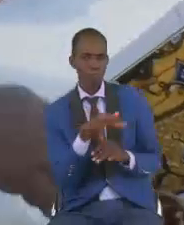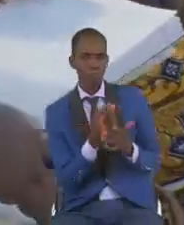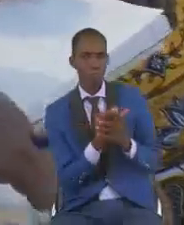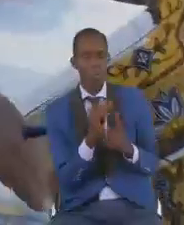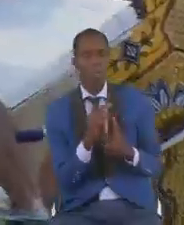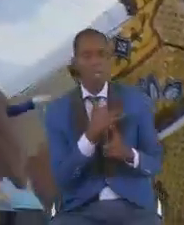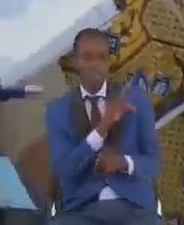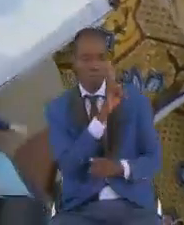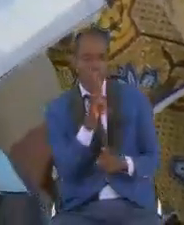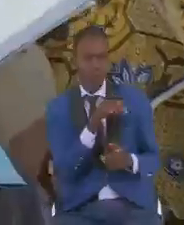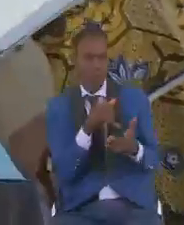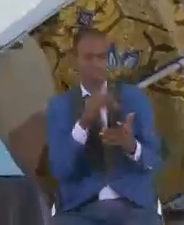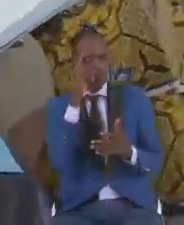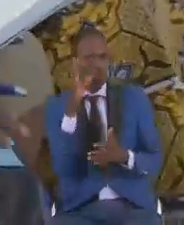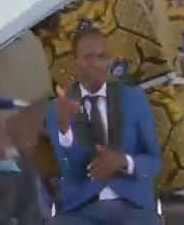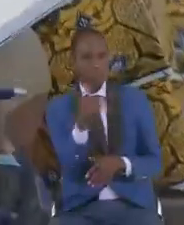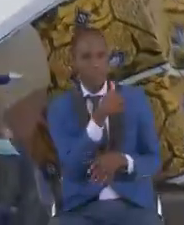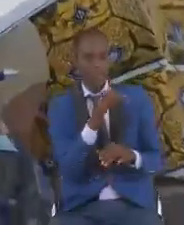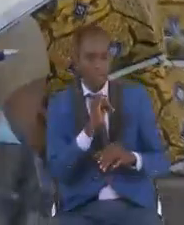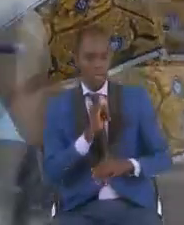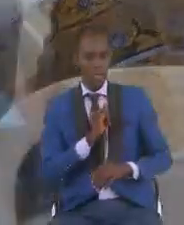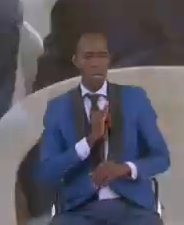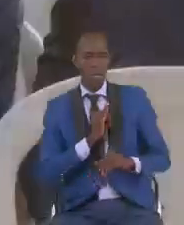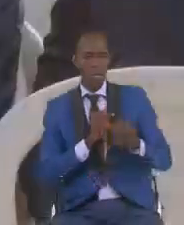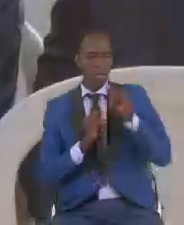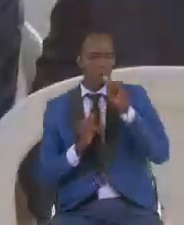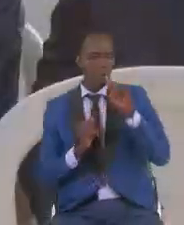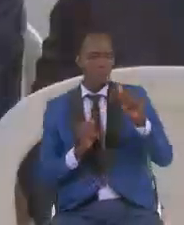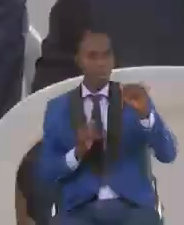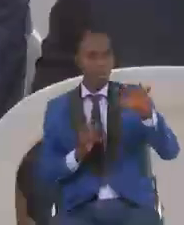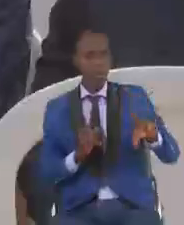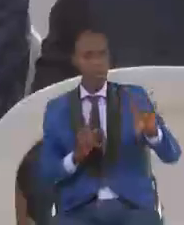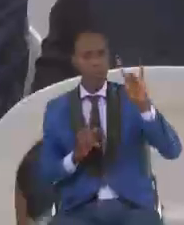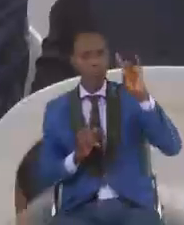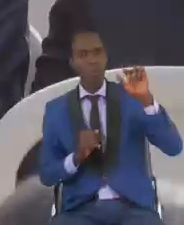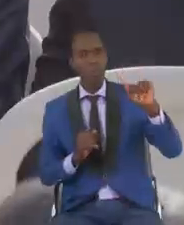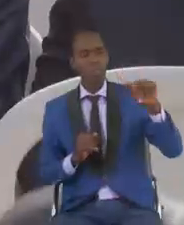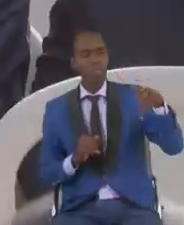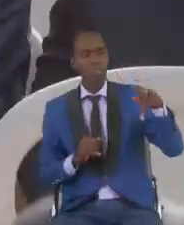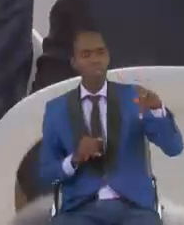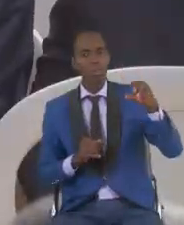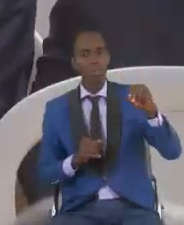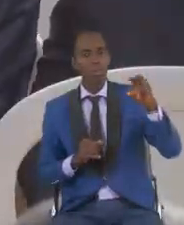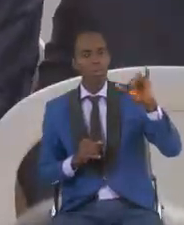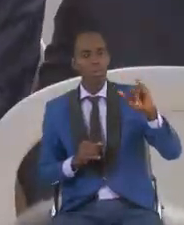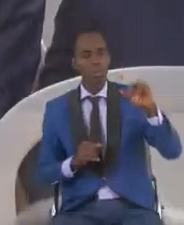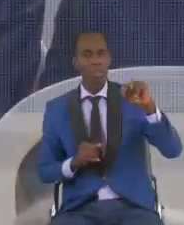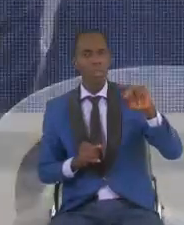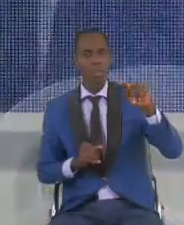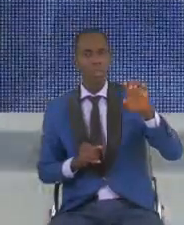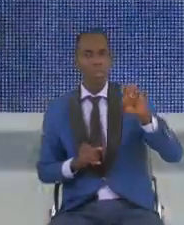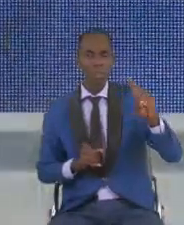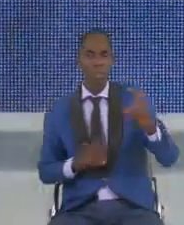to yourself. I am appointed. Maybe a preacher, maybe an engineer, maybe